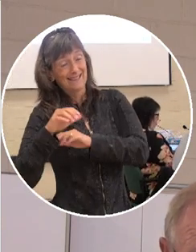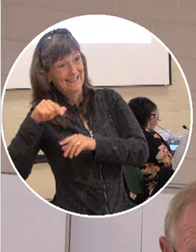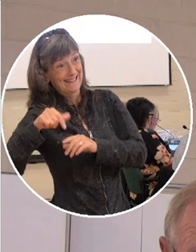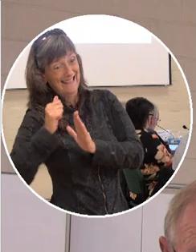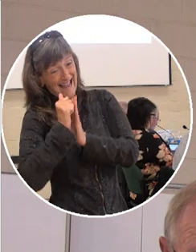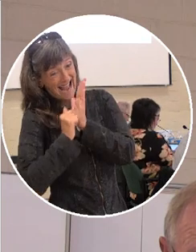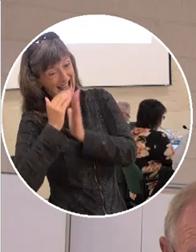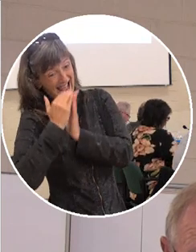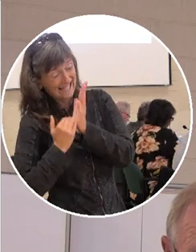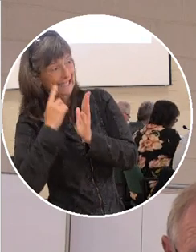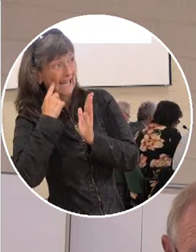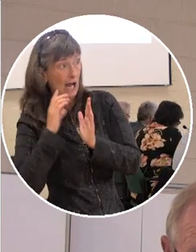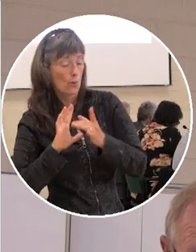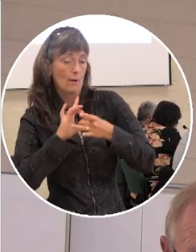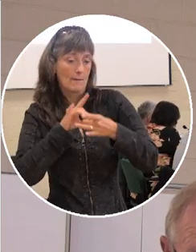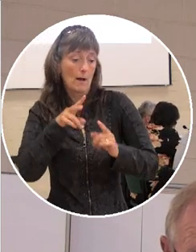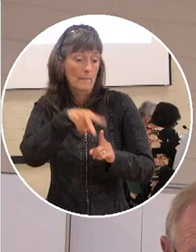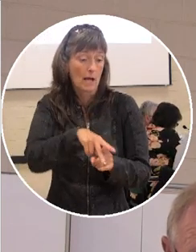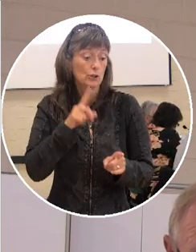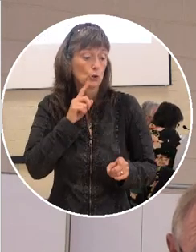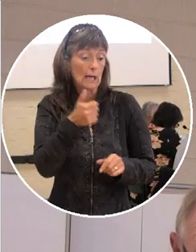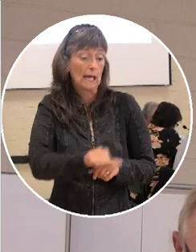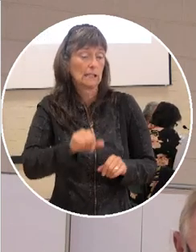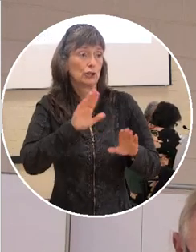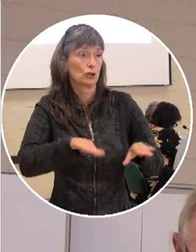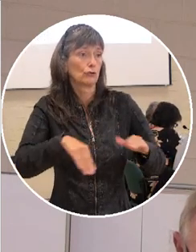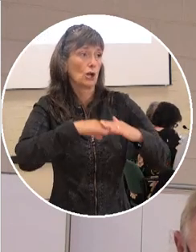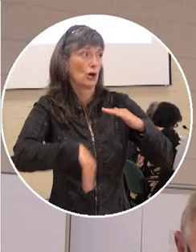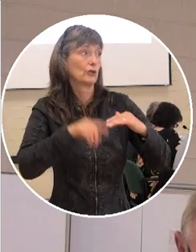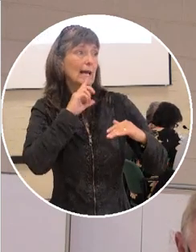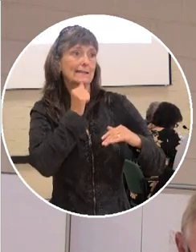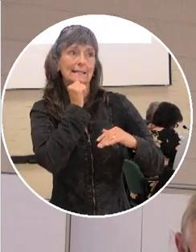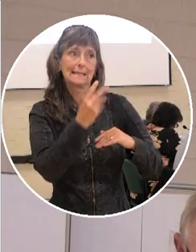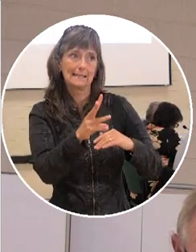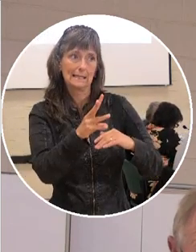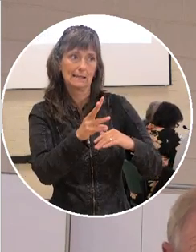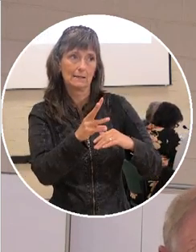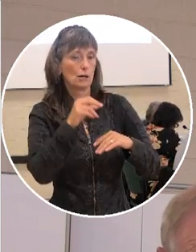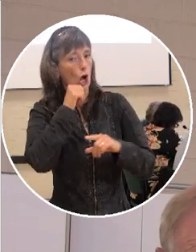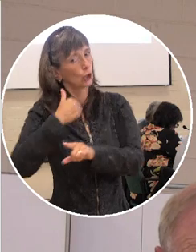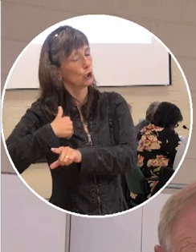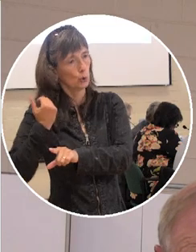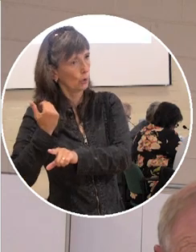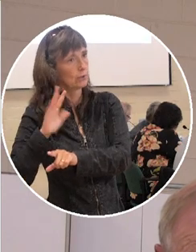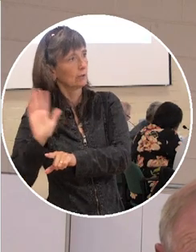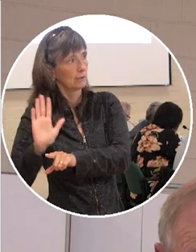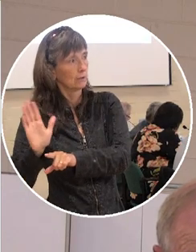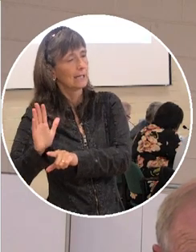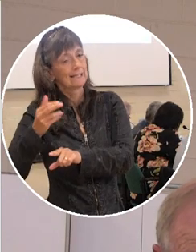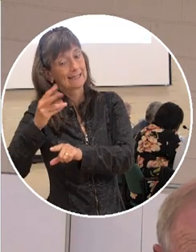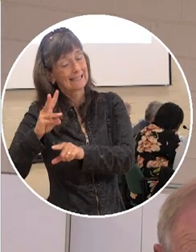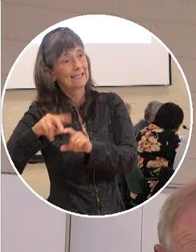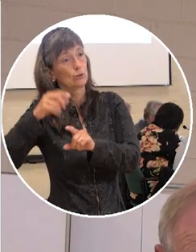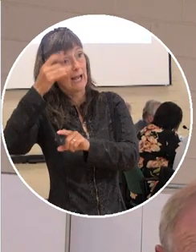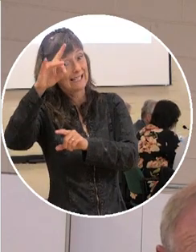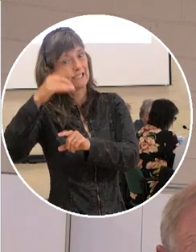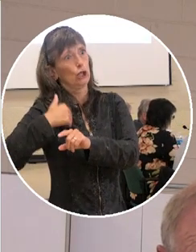a child under the age of 16 as well as a youth from the age of 16 to